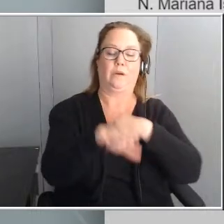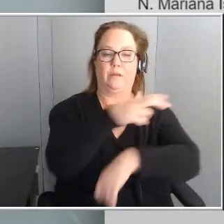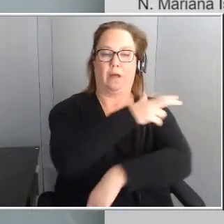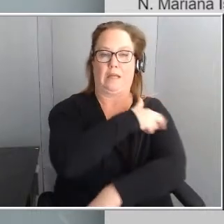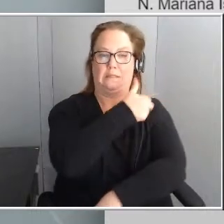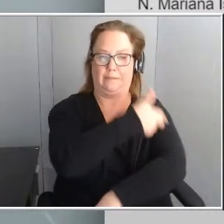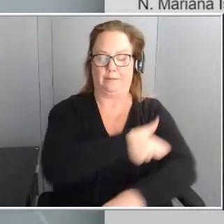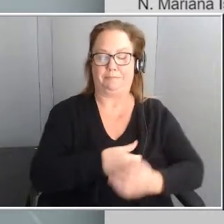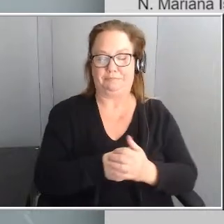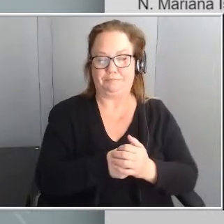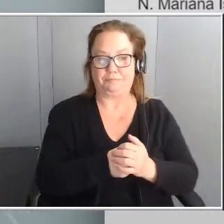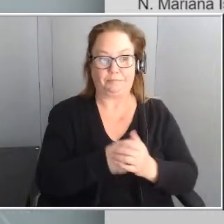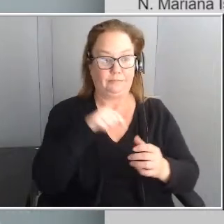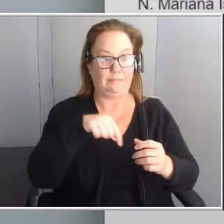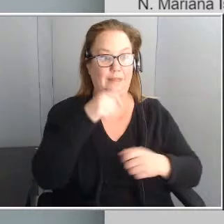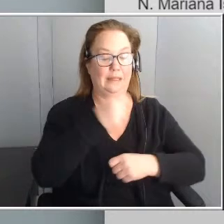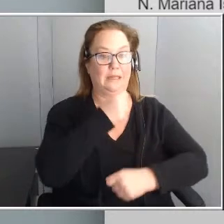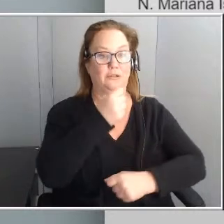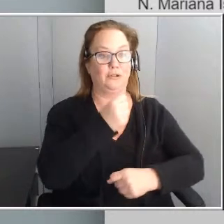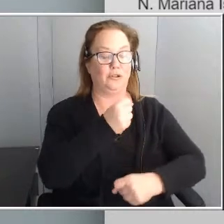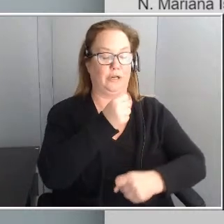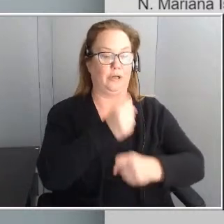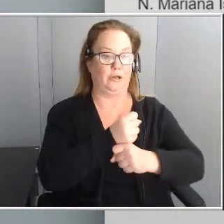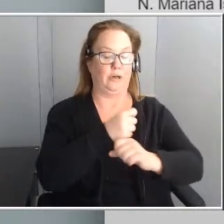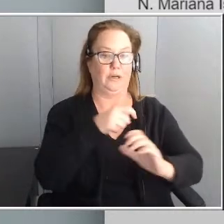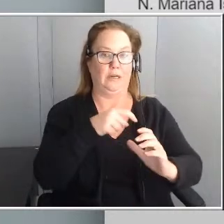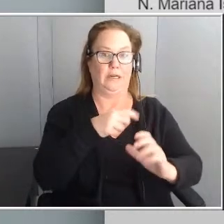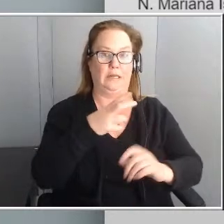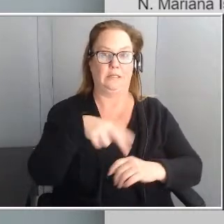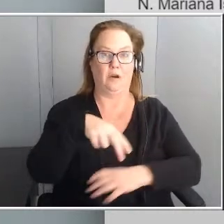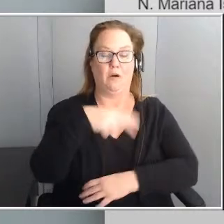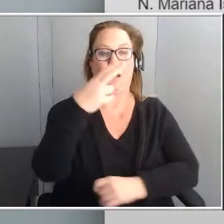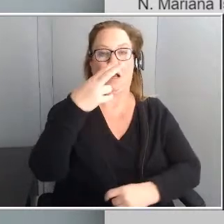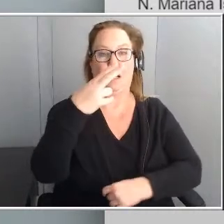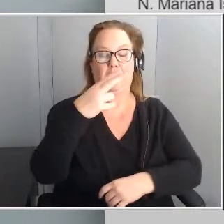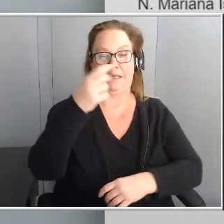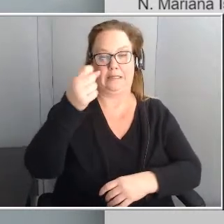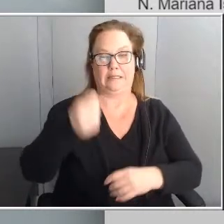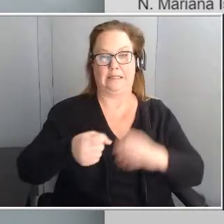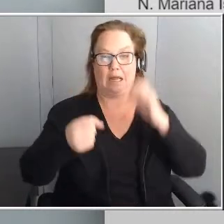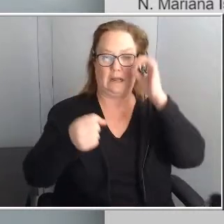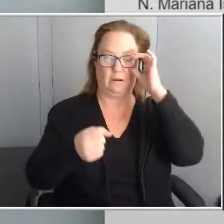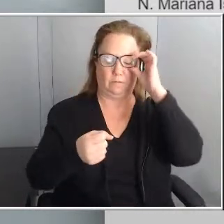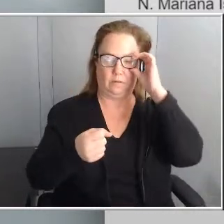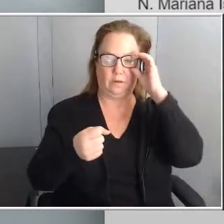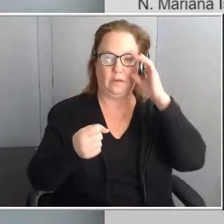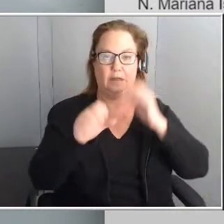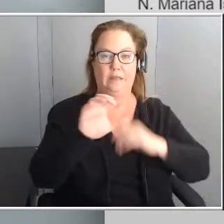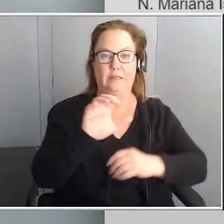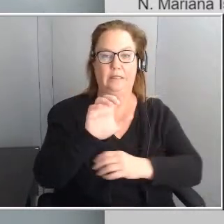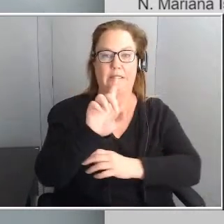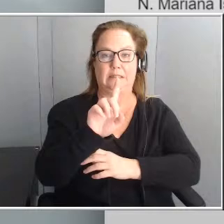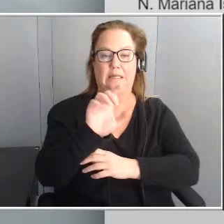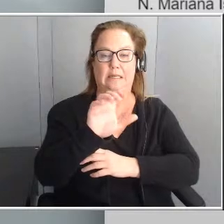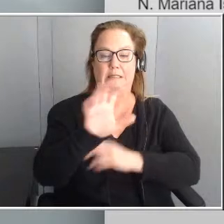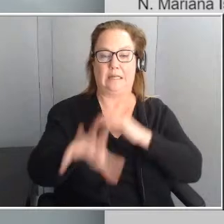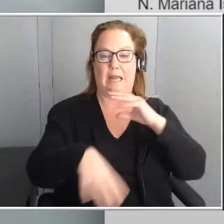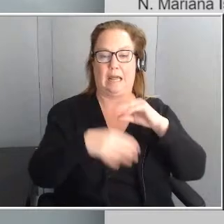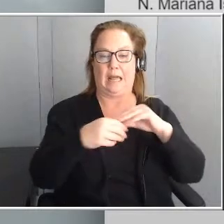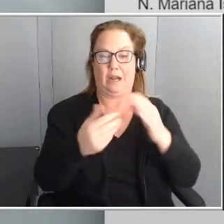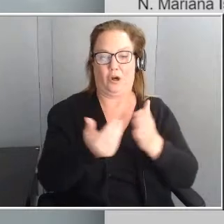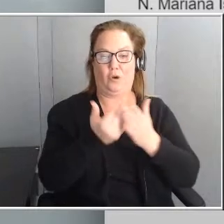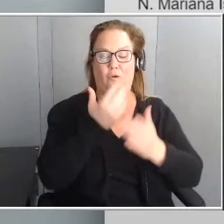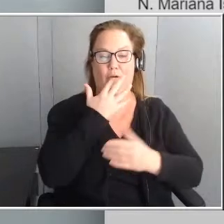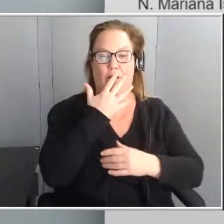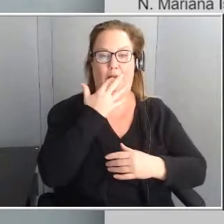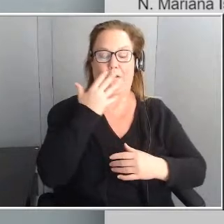fact, this year, the intensity is so high, especially in the South, that the CDC had to add a new color to the